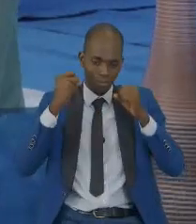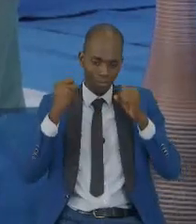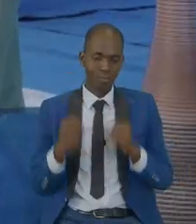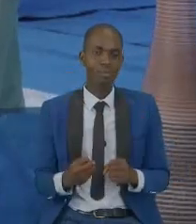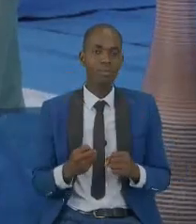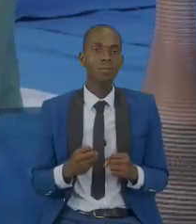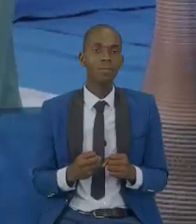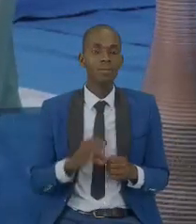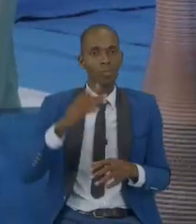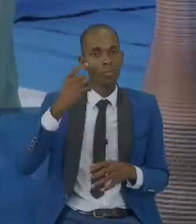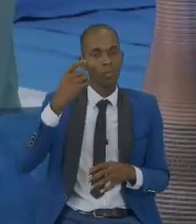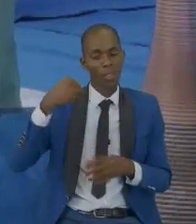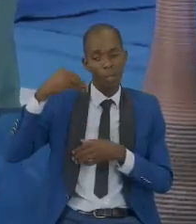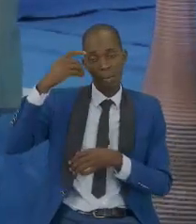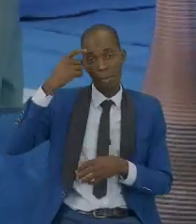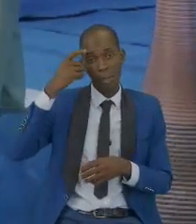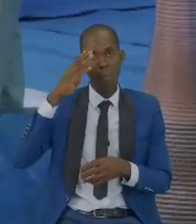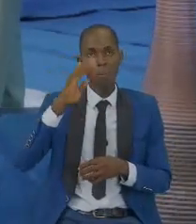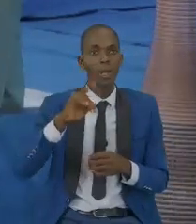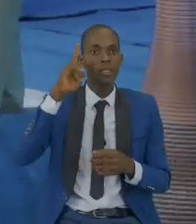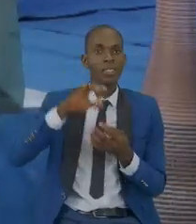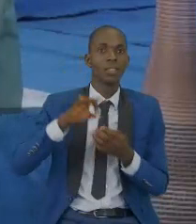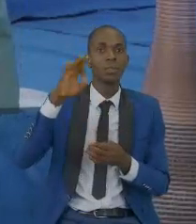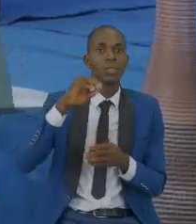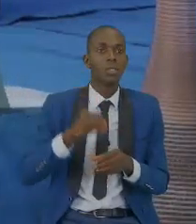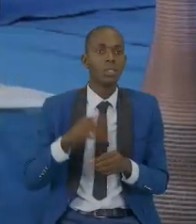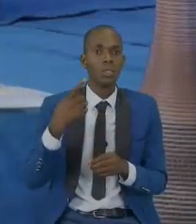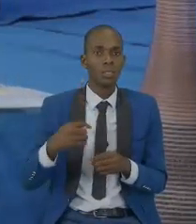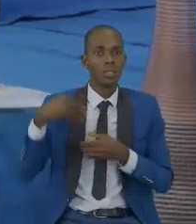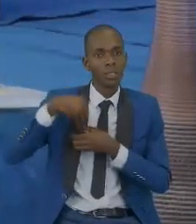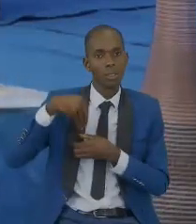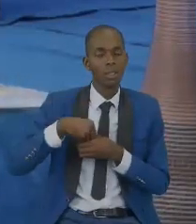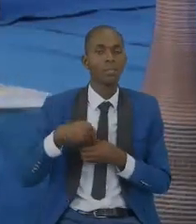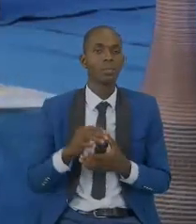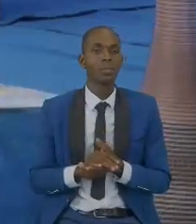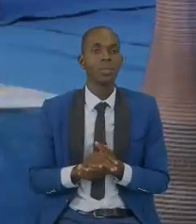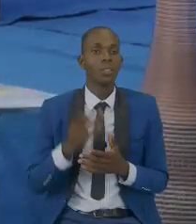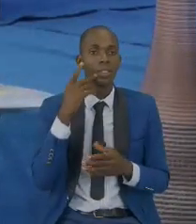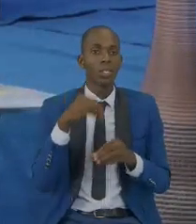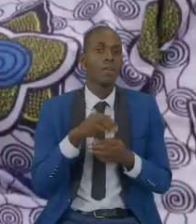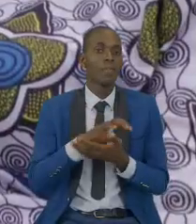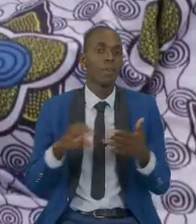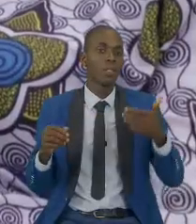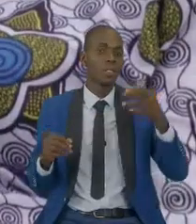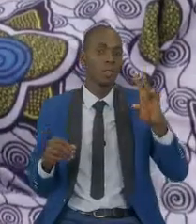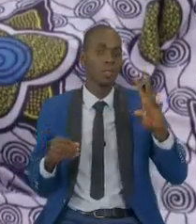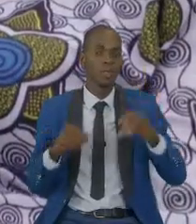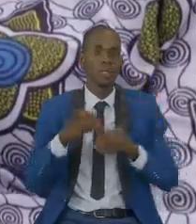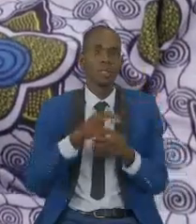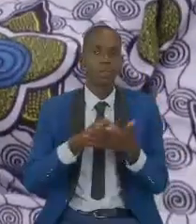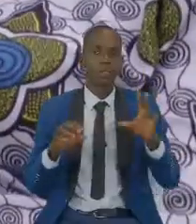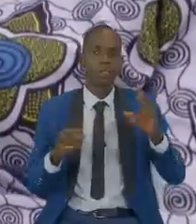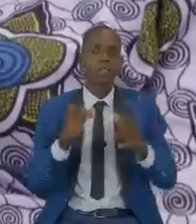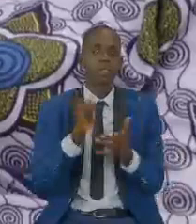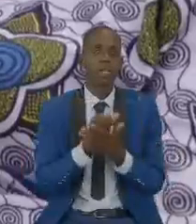by his spirit in the inner man. Look at verse 17 there. Verse 17, that